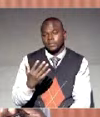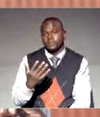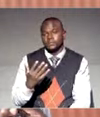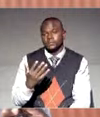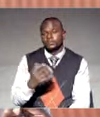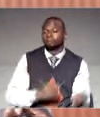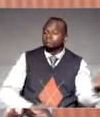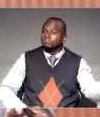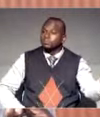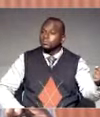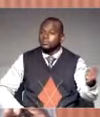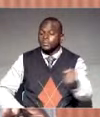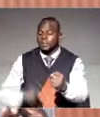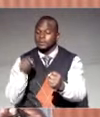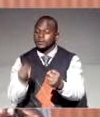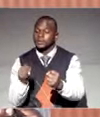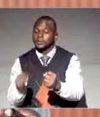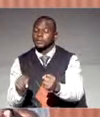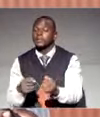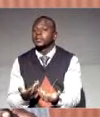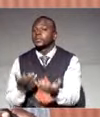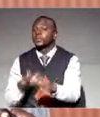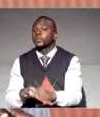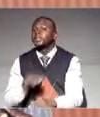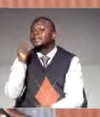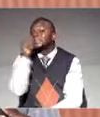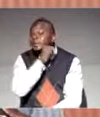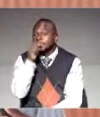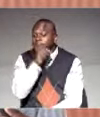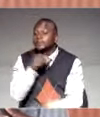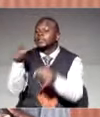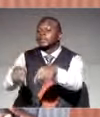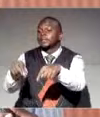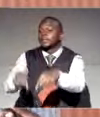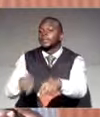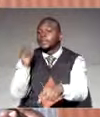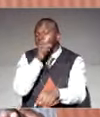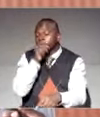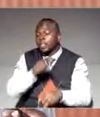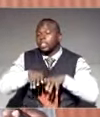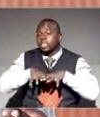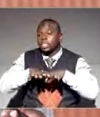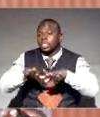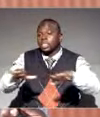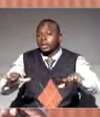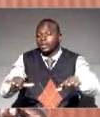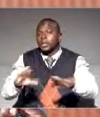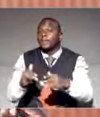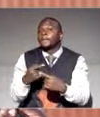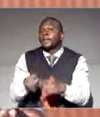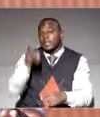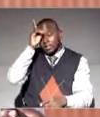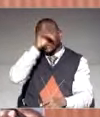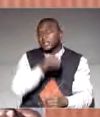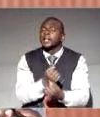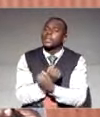1885. Najja natirwa wano mu Kisenyi, wano wenyini we yattirwa, musayi gwe ne guyiika. Naye Kabaka yali